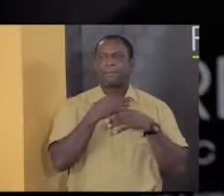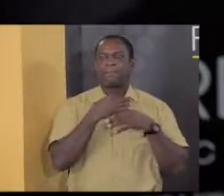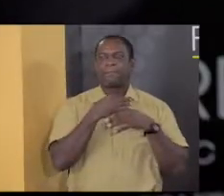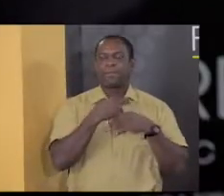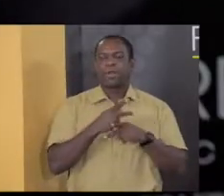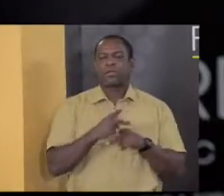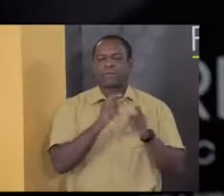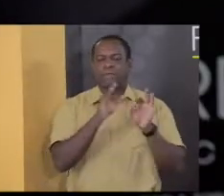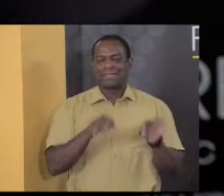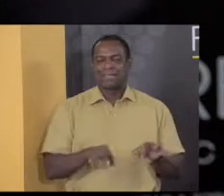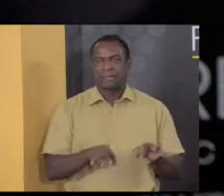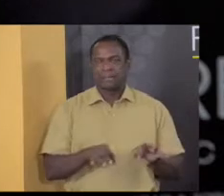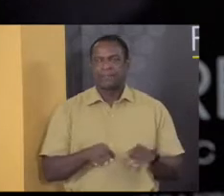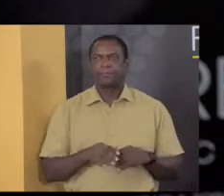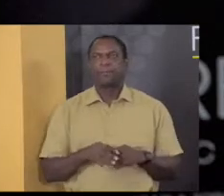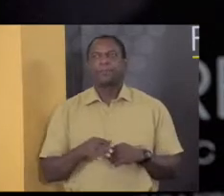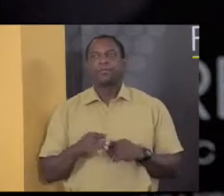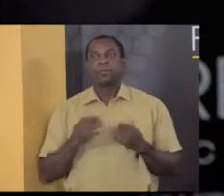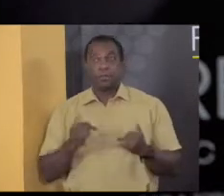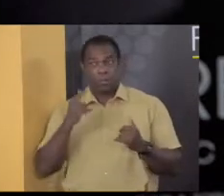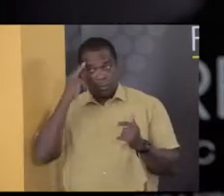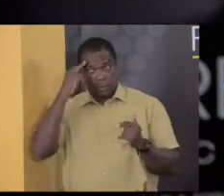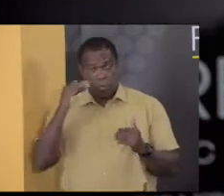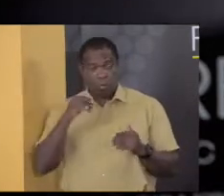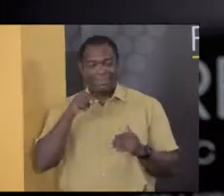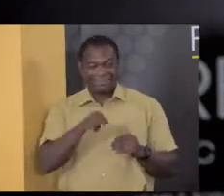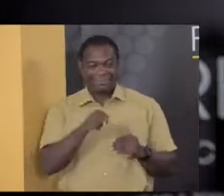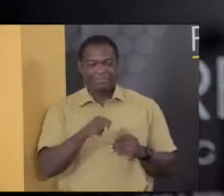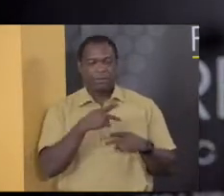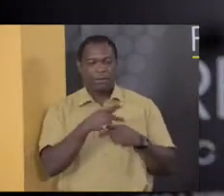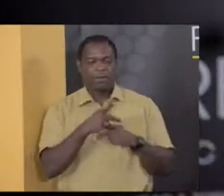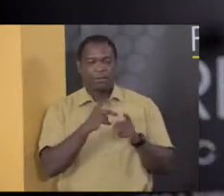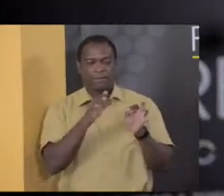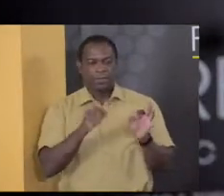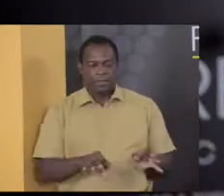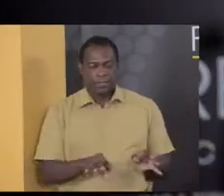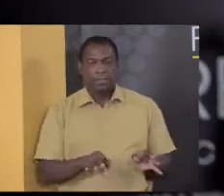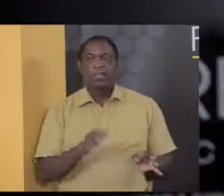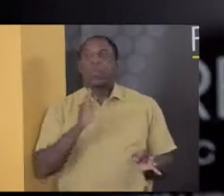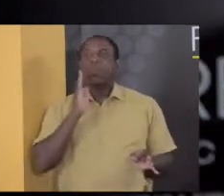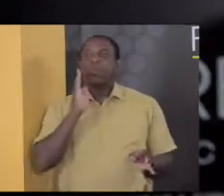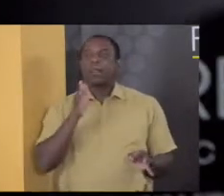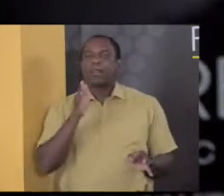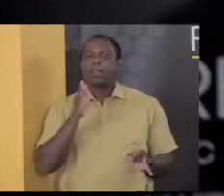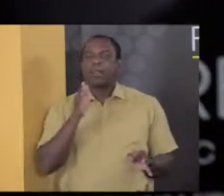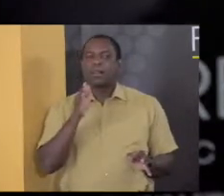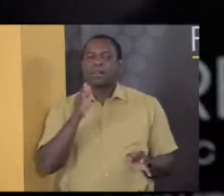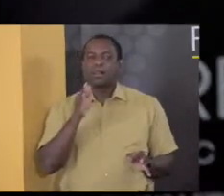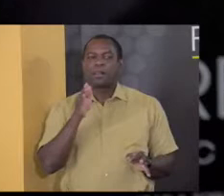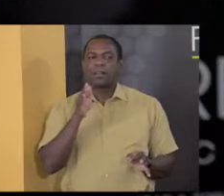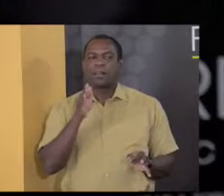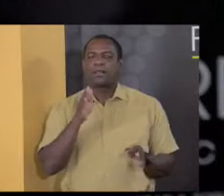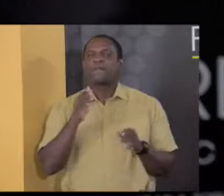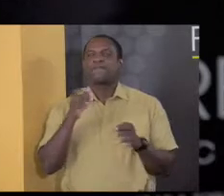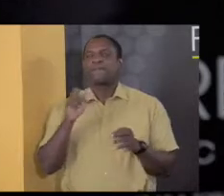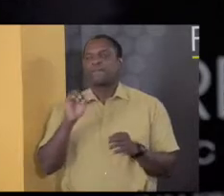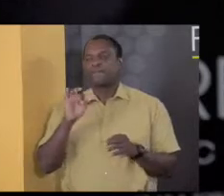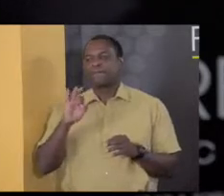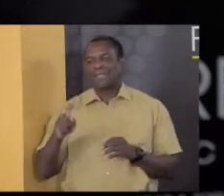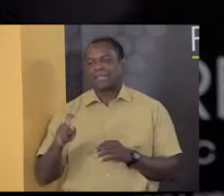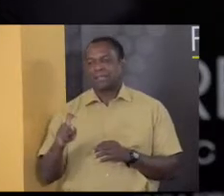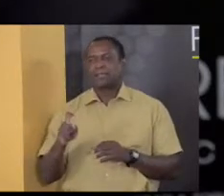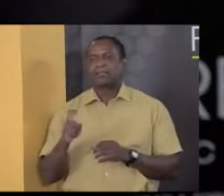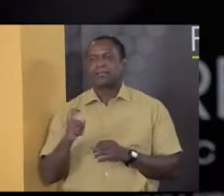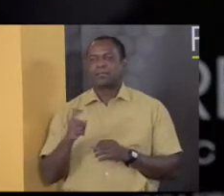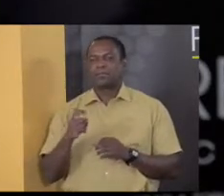again, we are hoping that this production facility will be able to